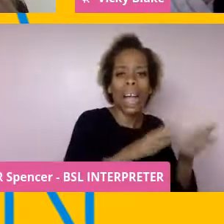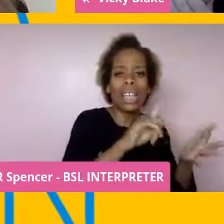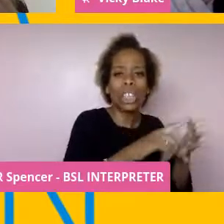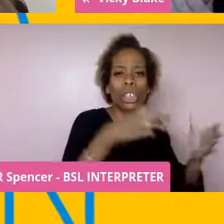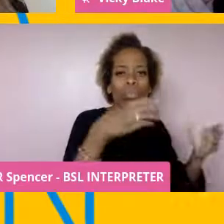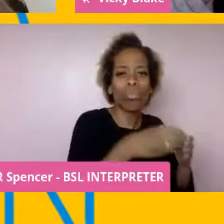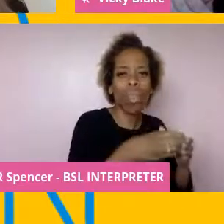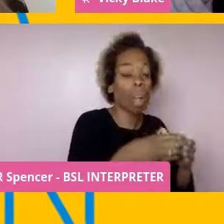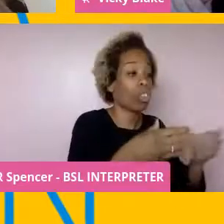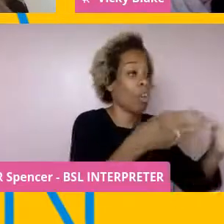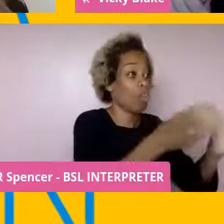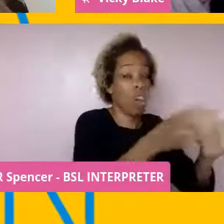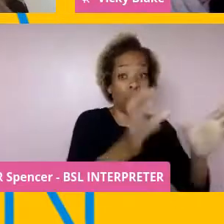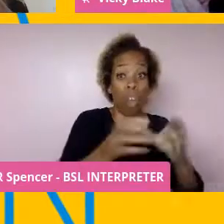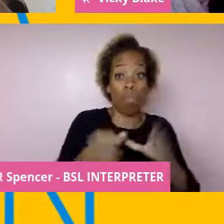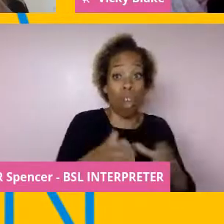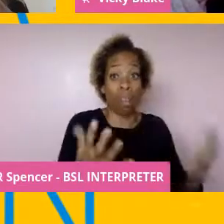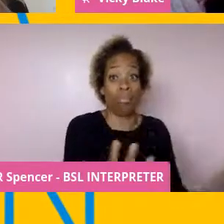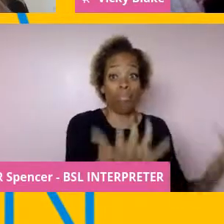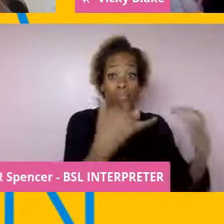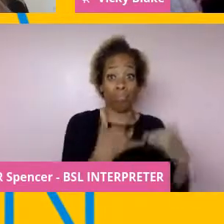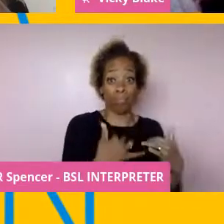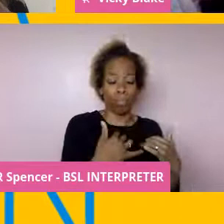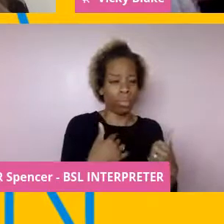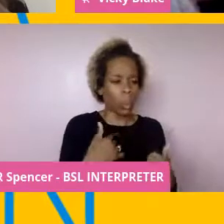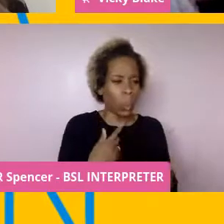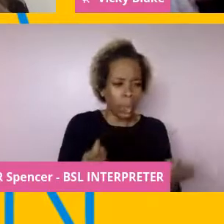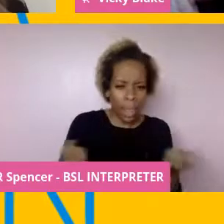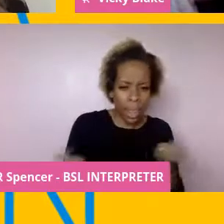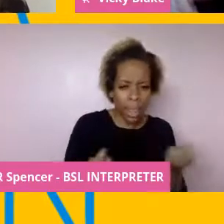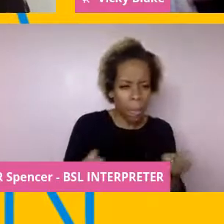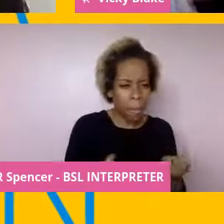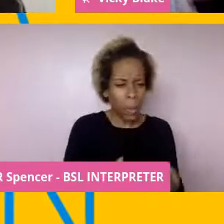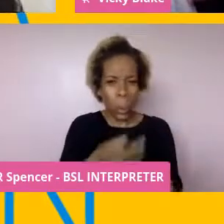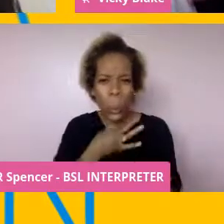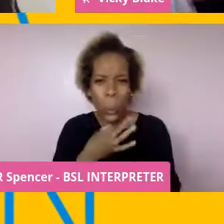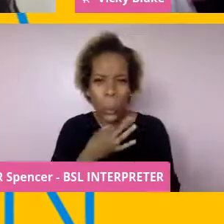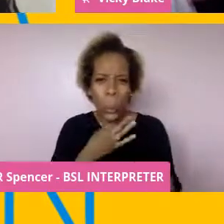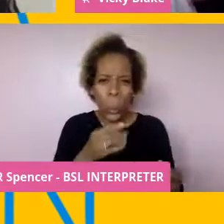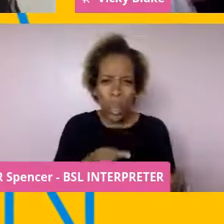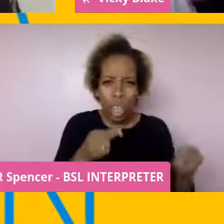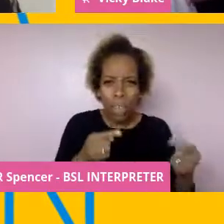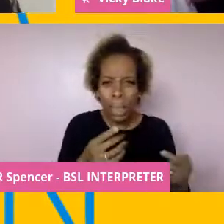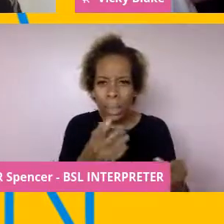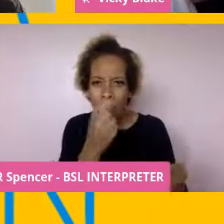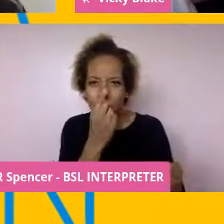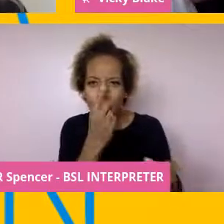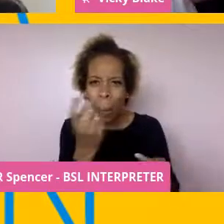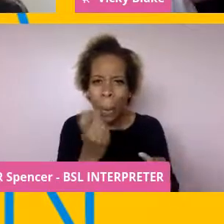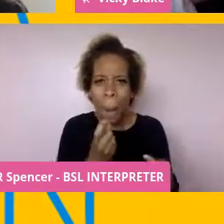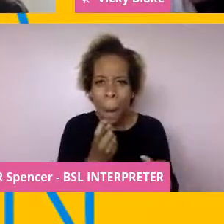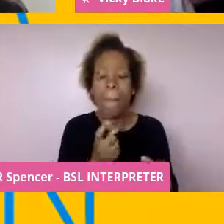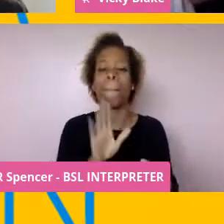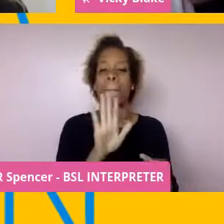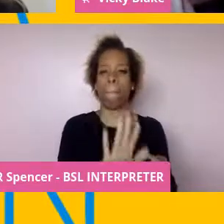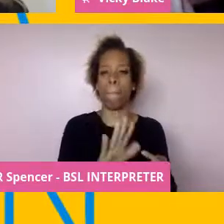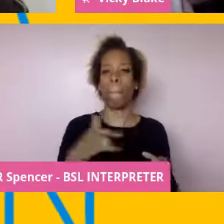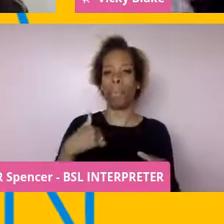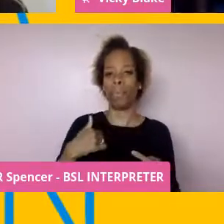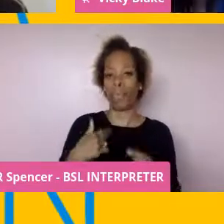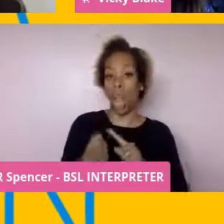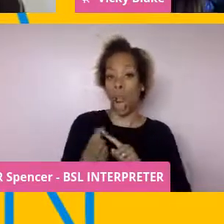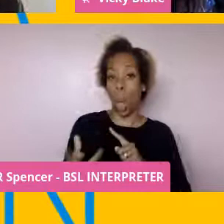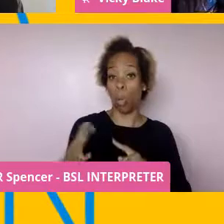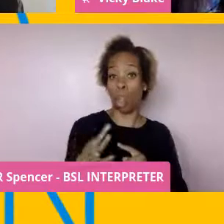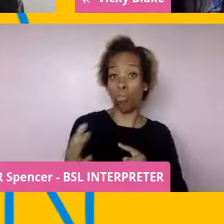to organise around the threats that we face and how we can respond, and the work we'd like to see our local representatives take forward